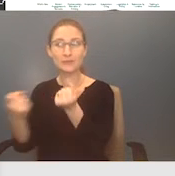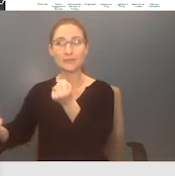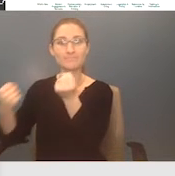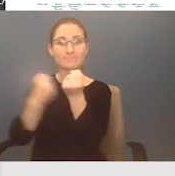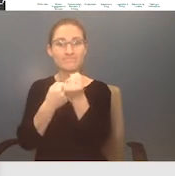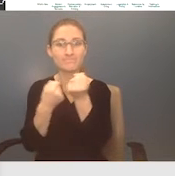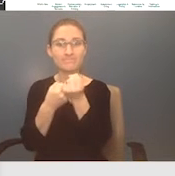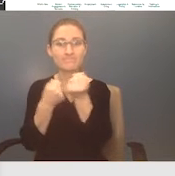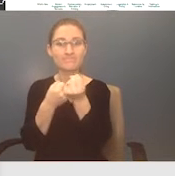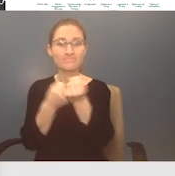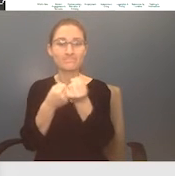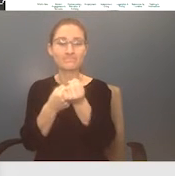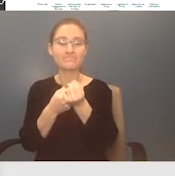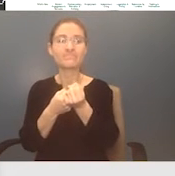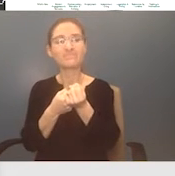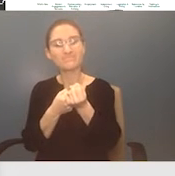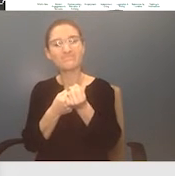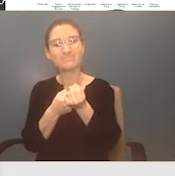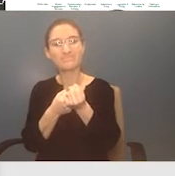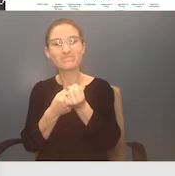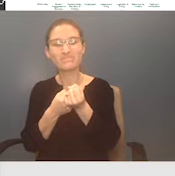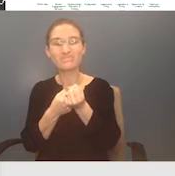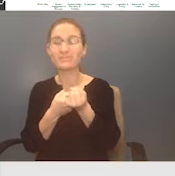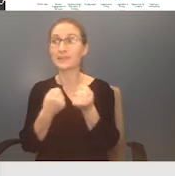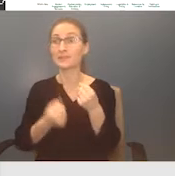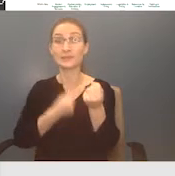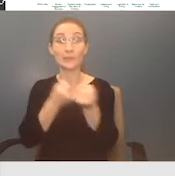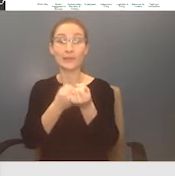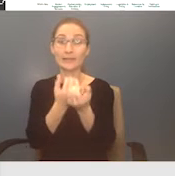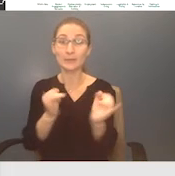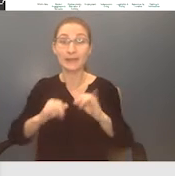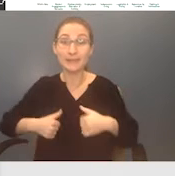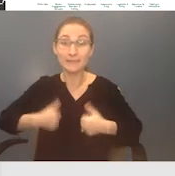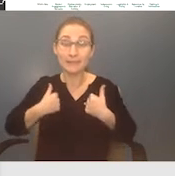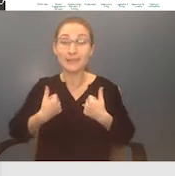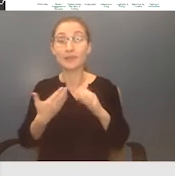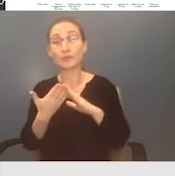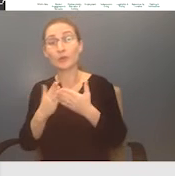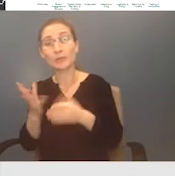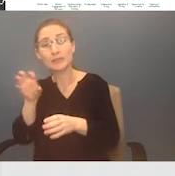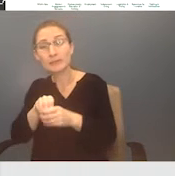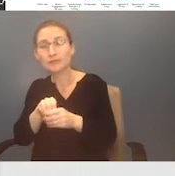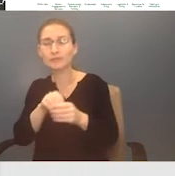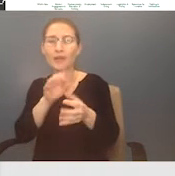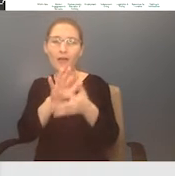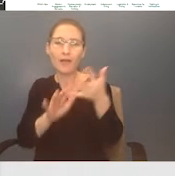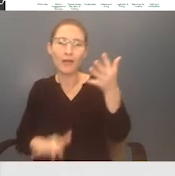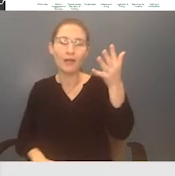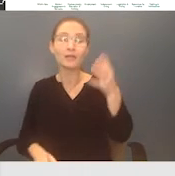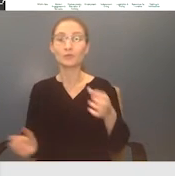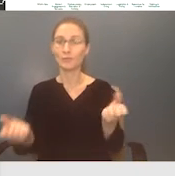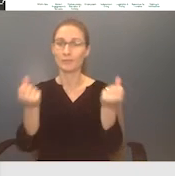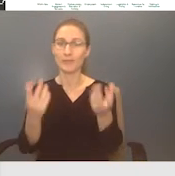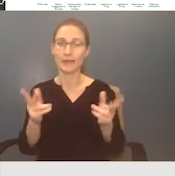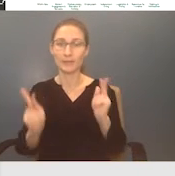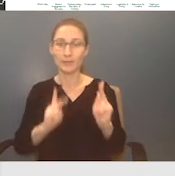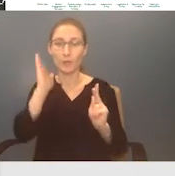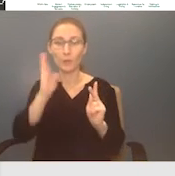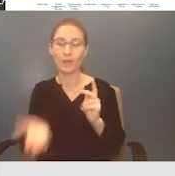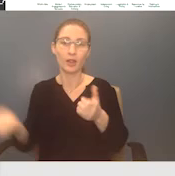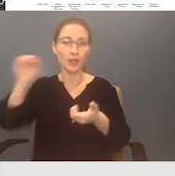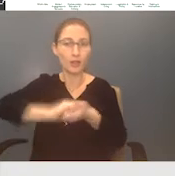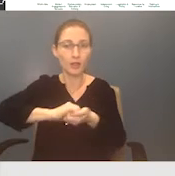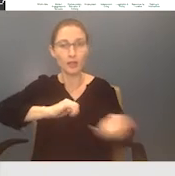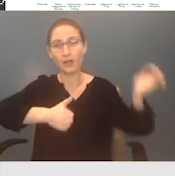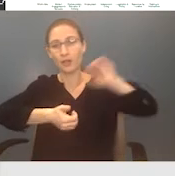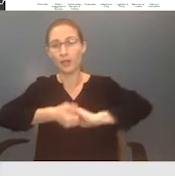to do some support needs, things around independent living, community participation. So a lot more people and agencies